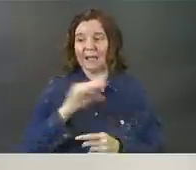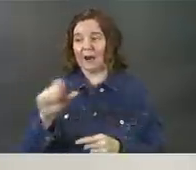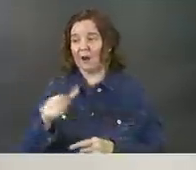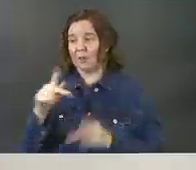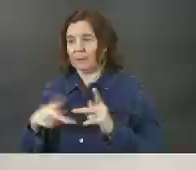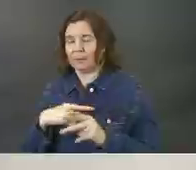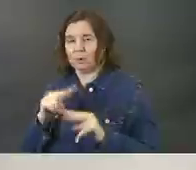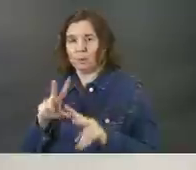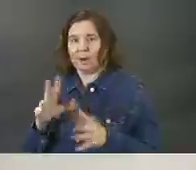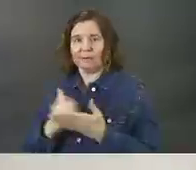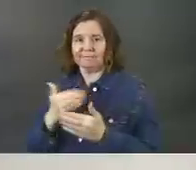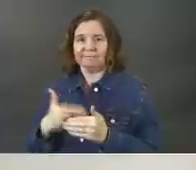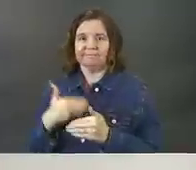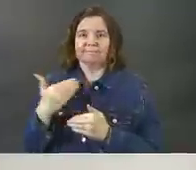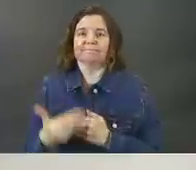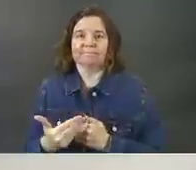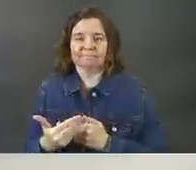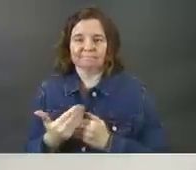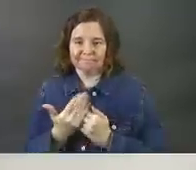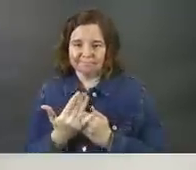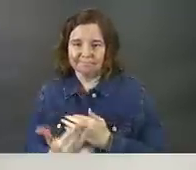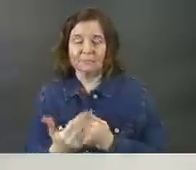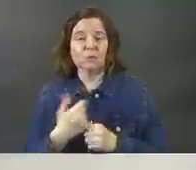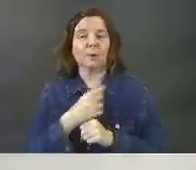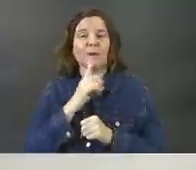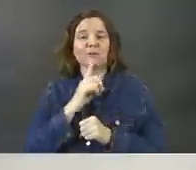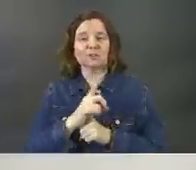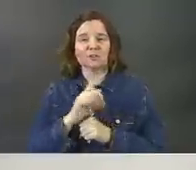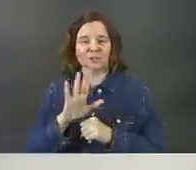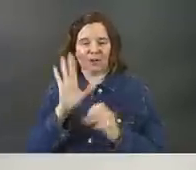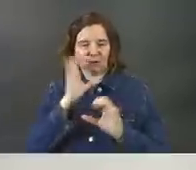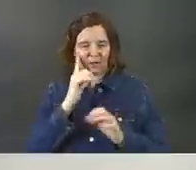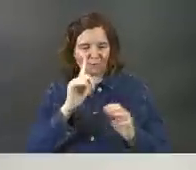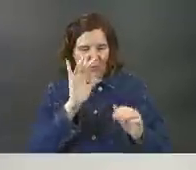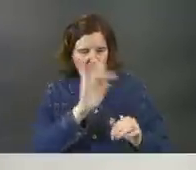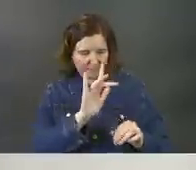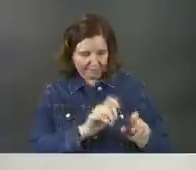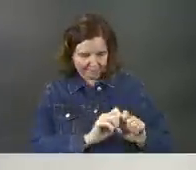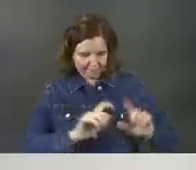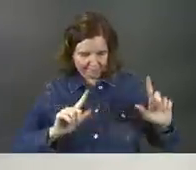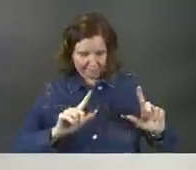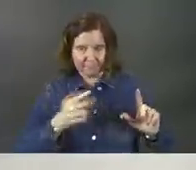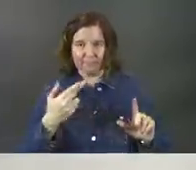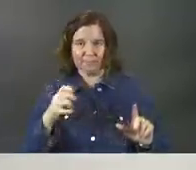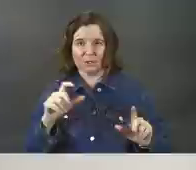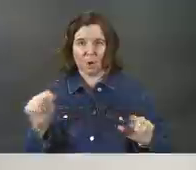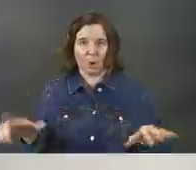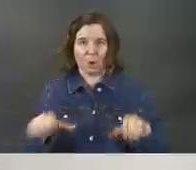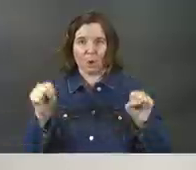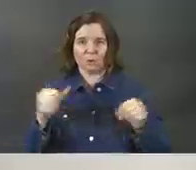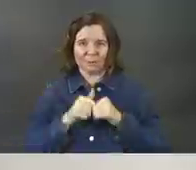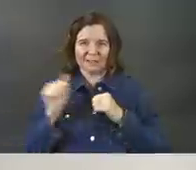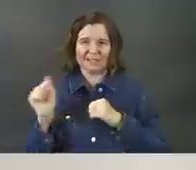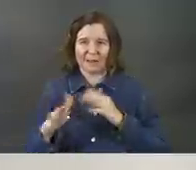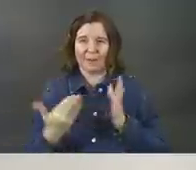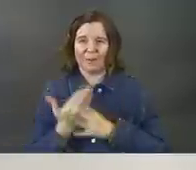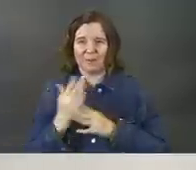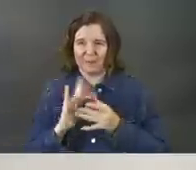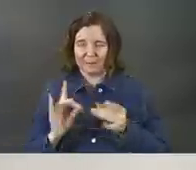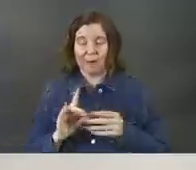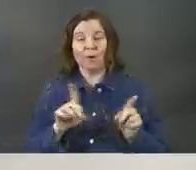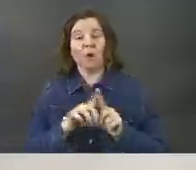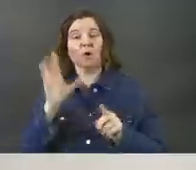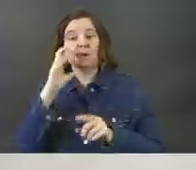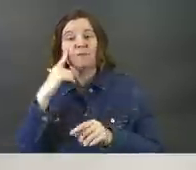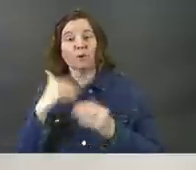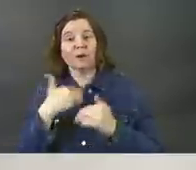anybody who is looking to take a next step. So make sure, please make sure that you're looking for those links. Hosts will be sending them out throughout the message. Also, if